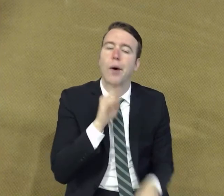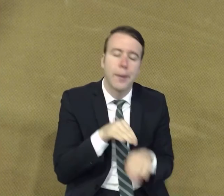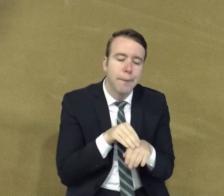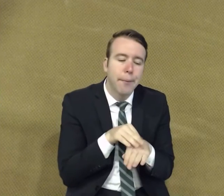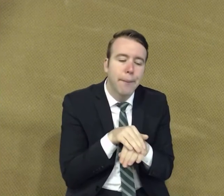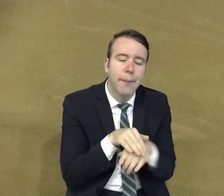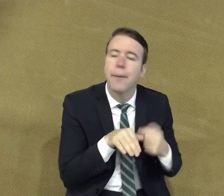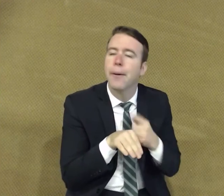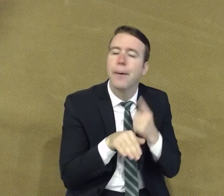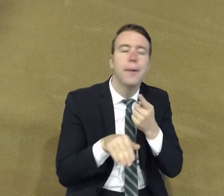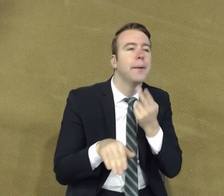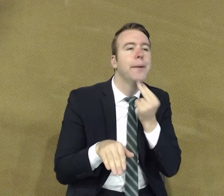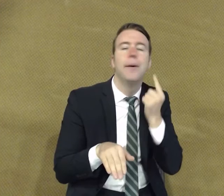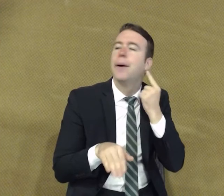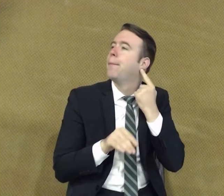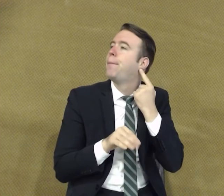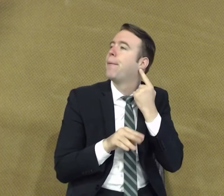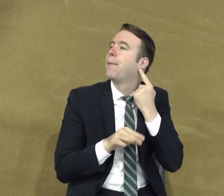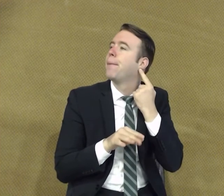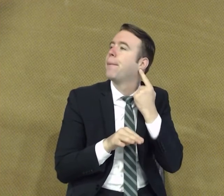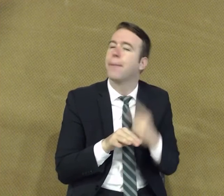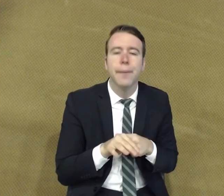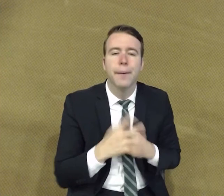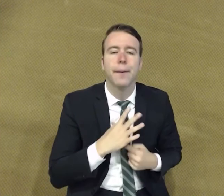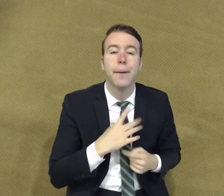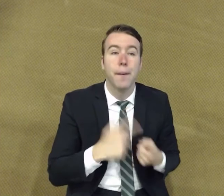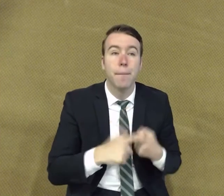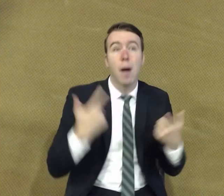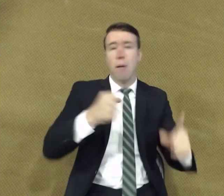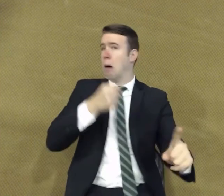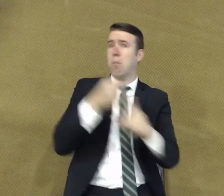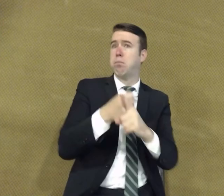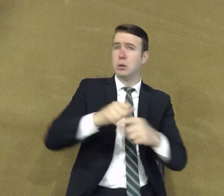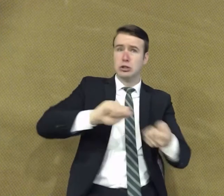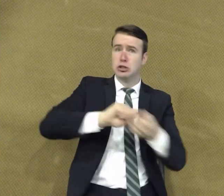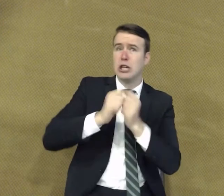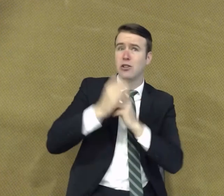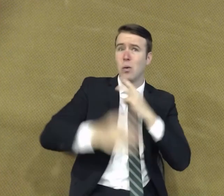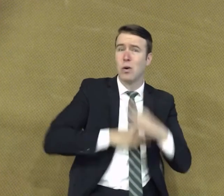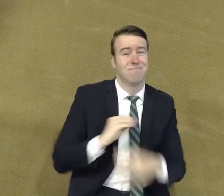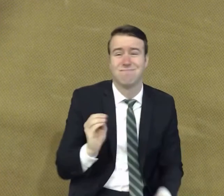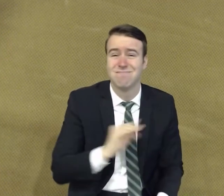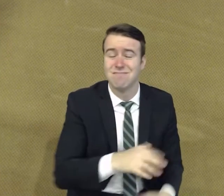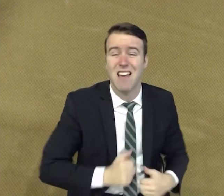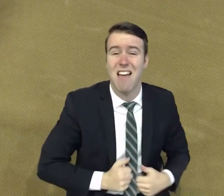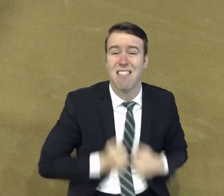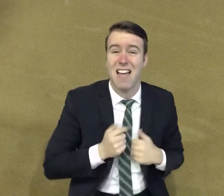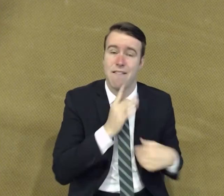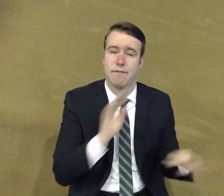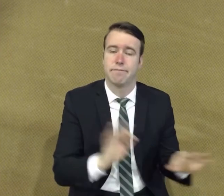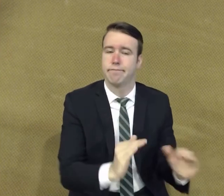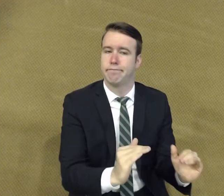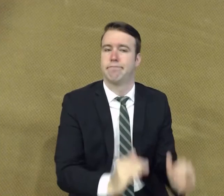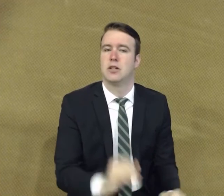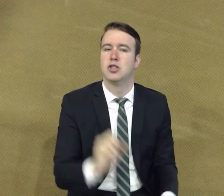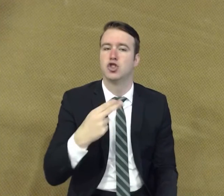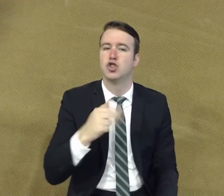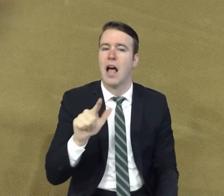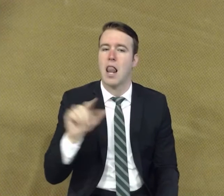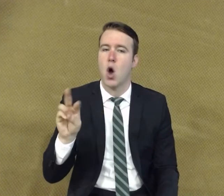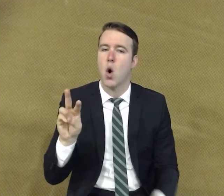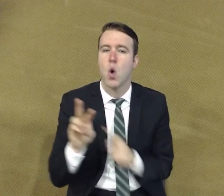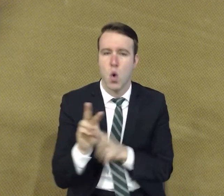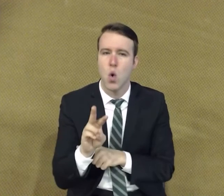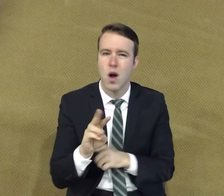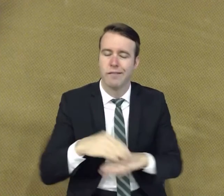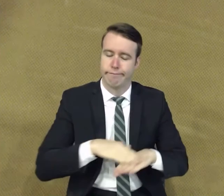And it's a pretty sound for the present, but in the bigger picture, their life becomes something that is shallow,